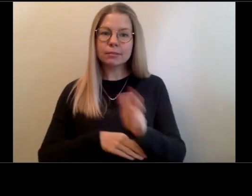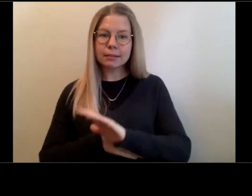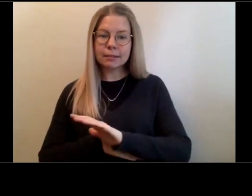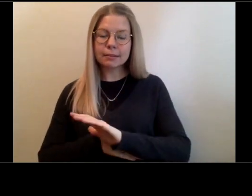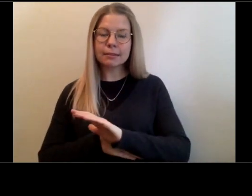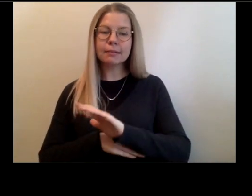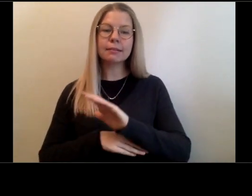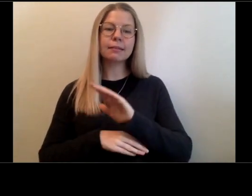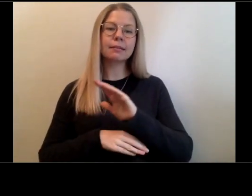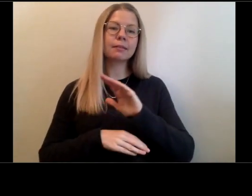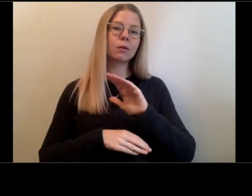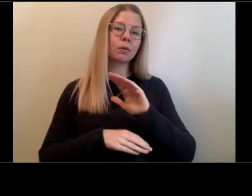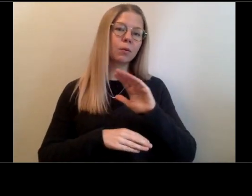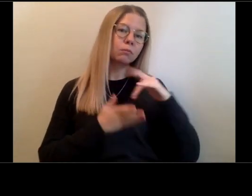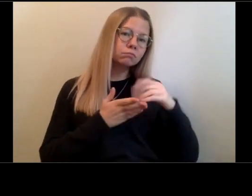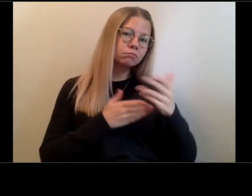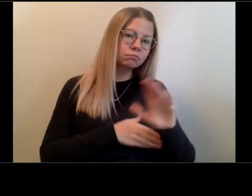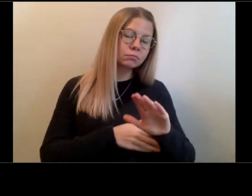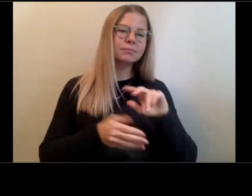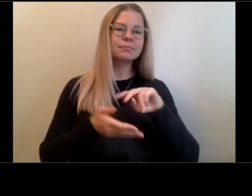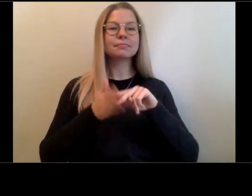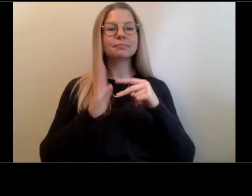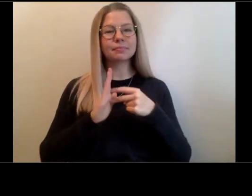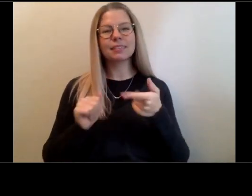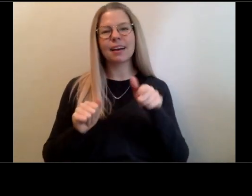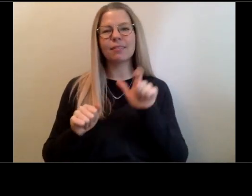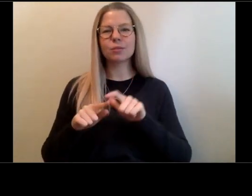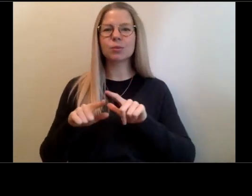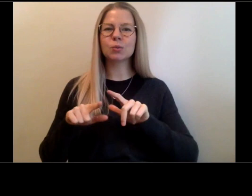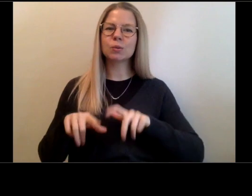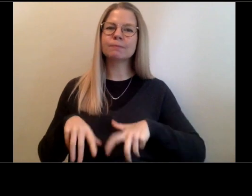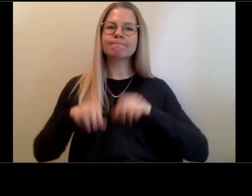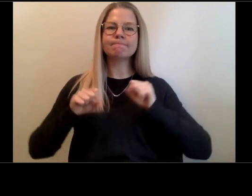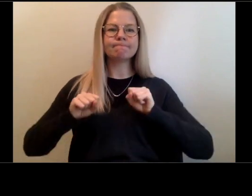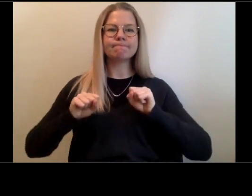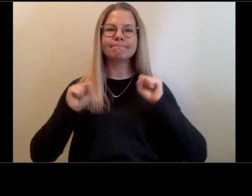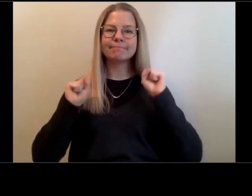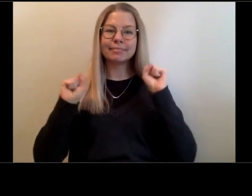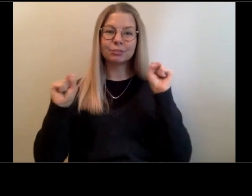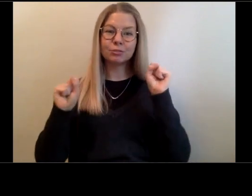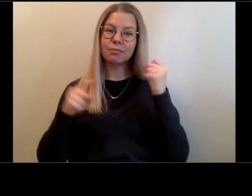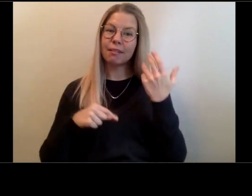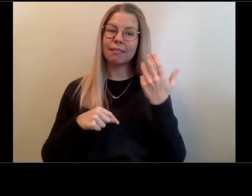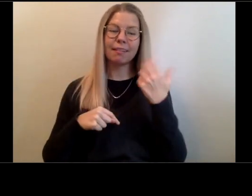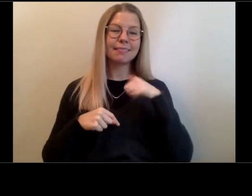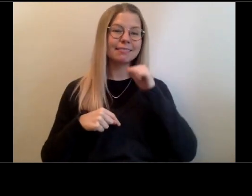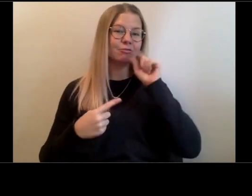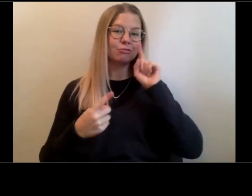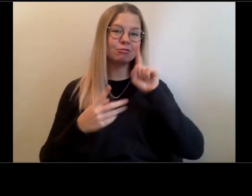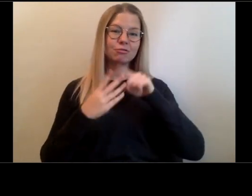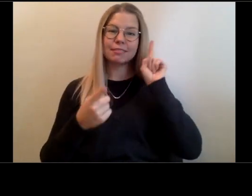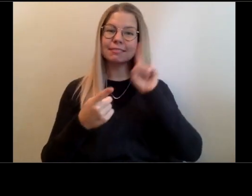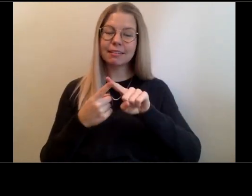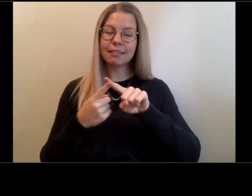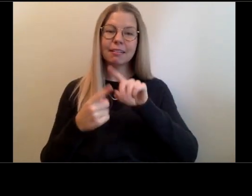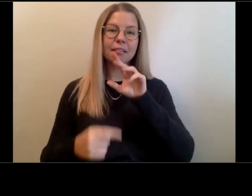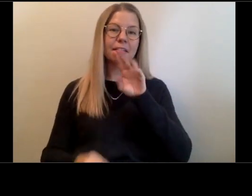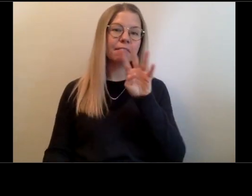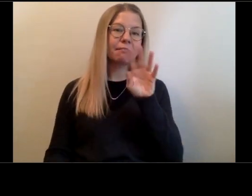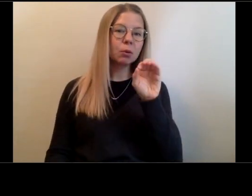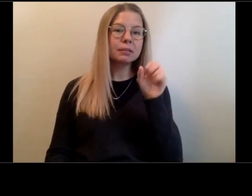personally, I started probably in my early 40s, working out 3 times a